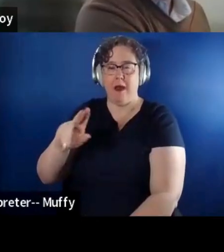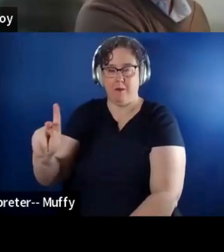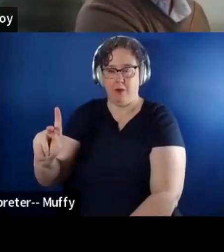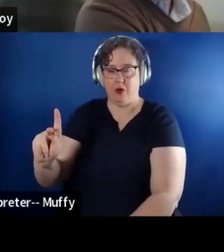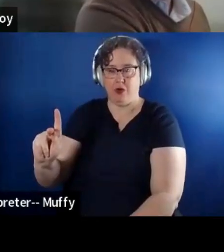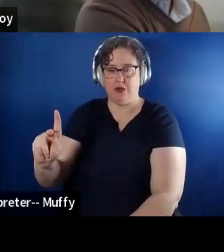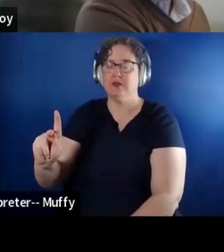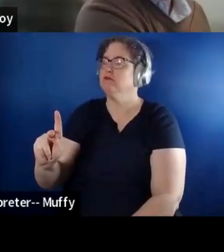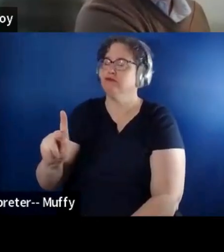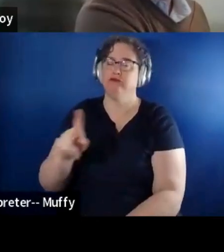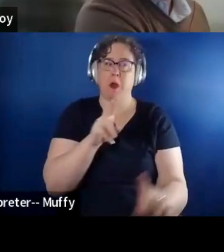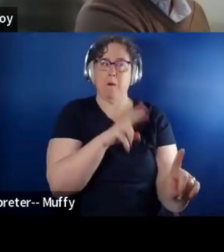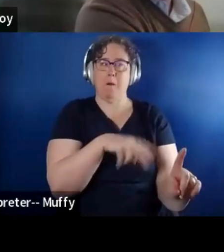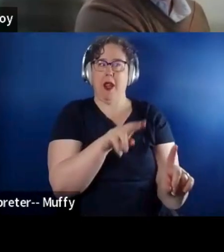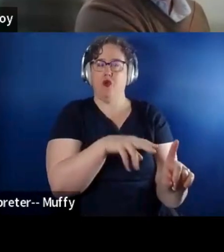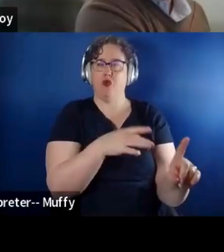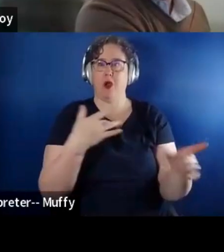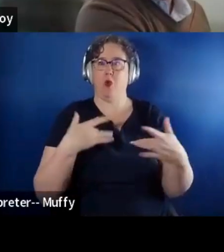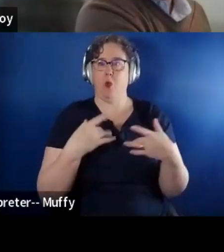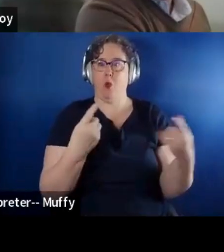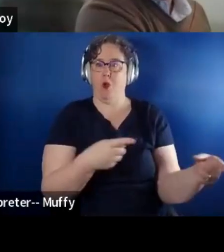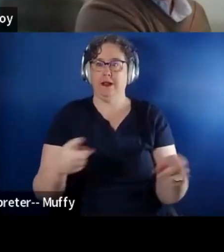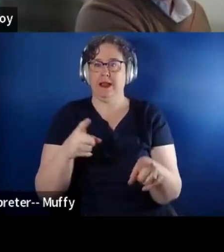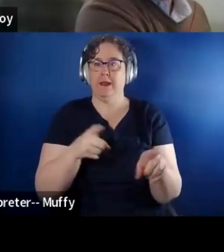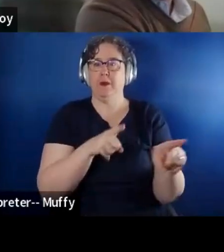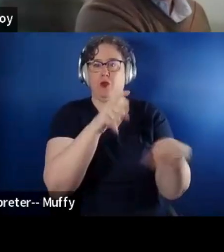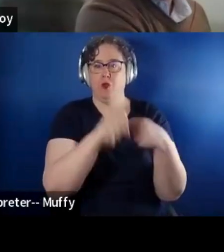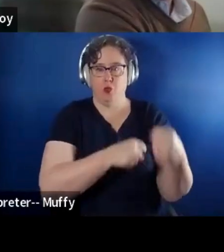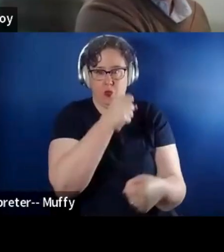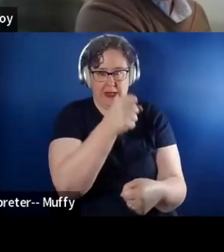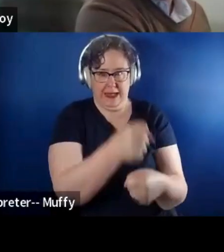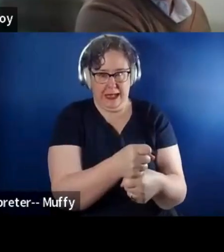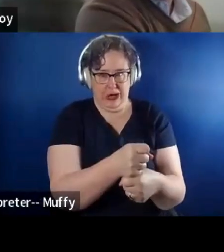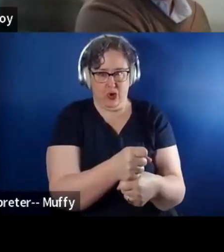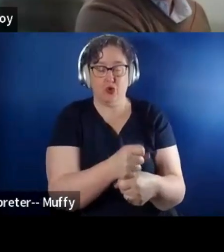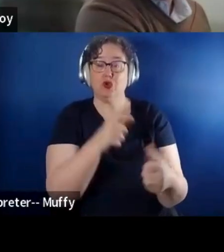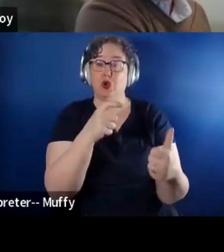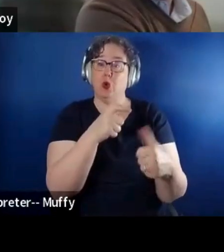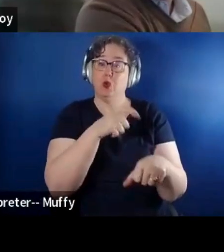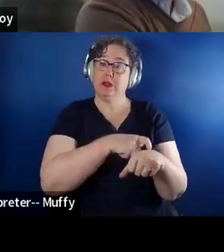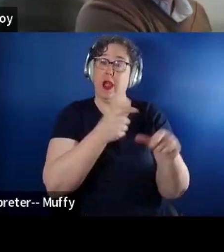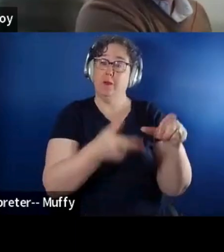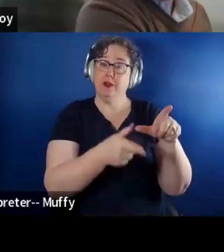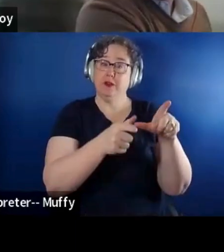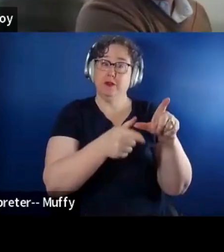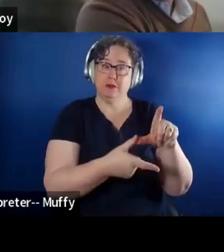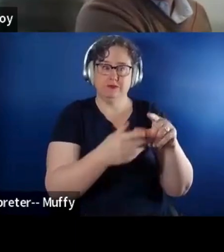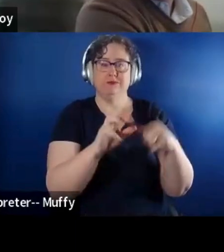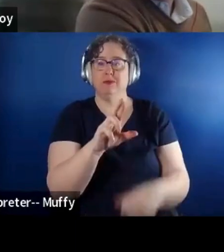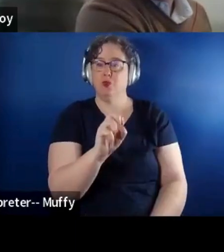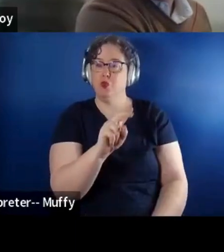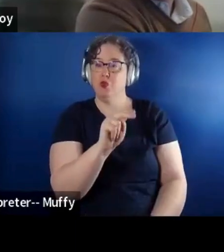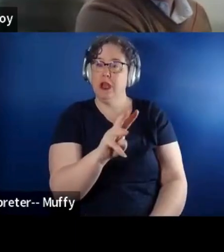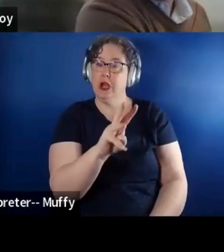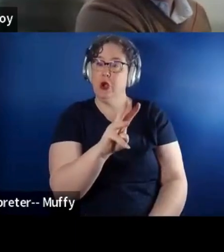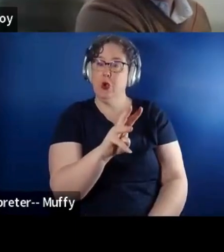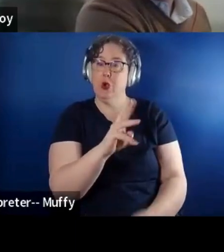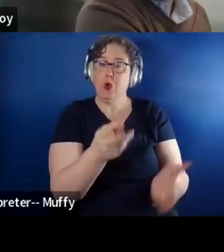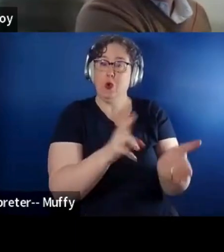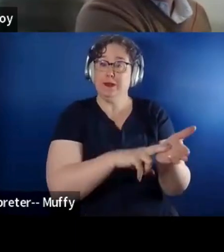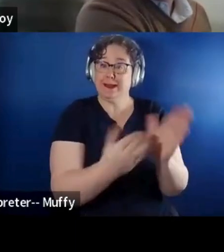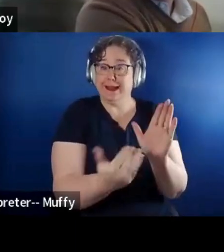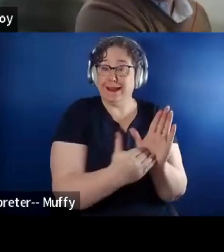happening throughout the year, so that when the renewal time comes, you're really thinking about that and ready.